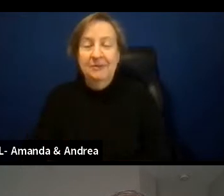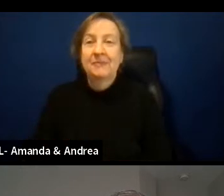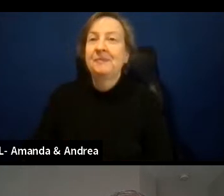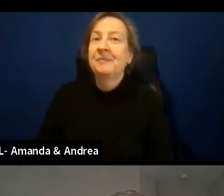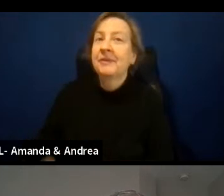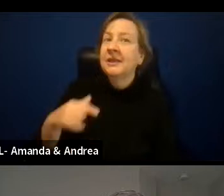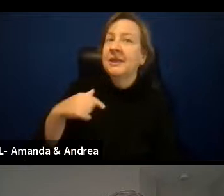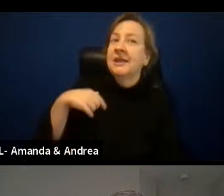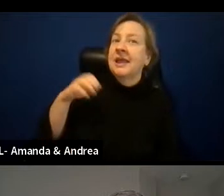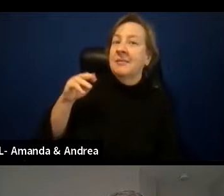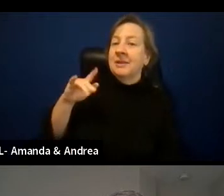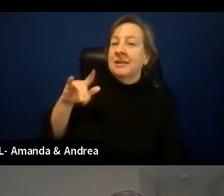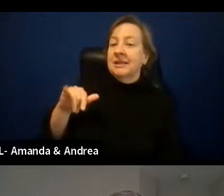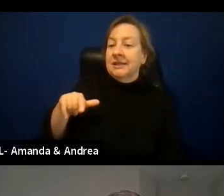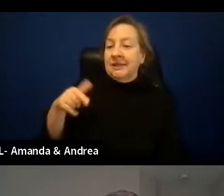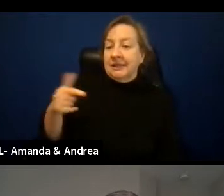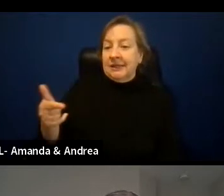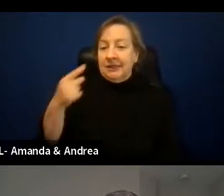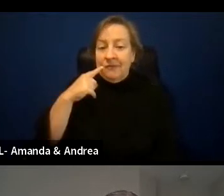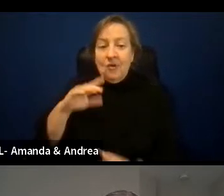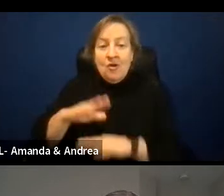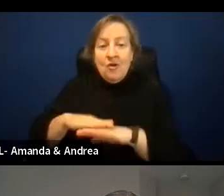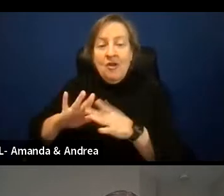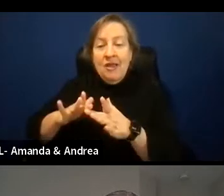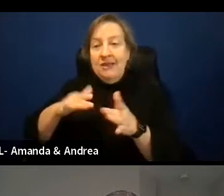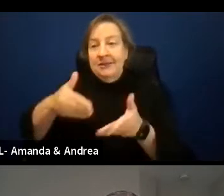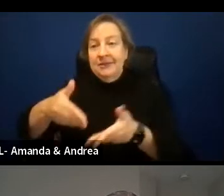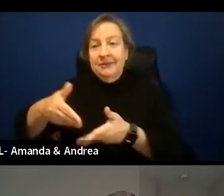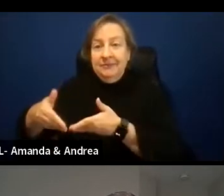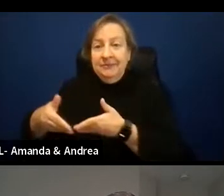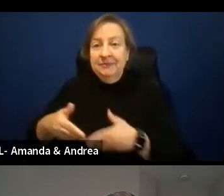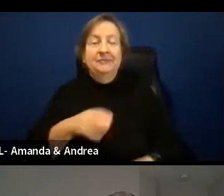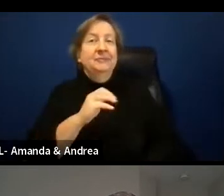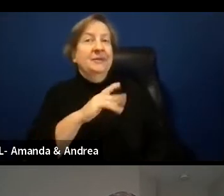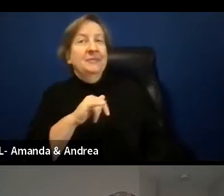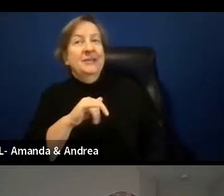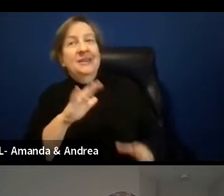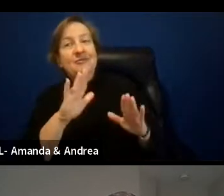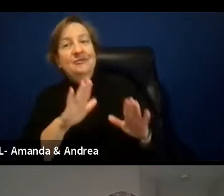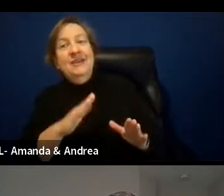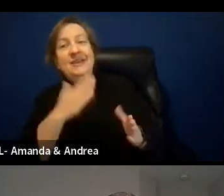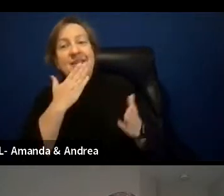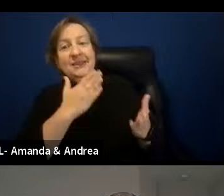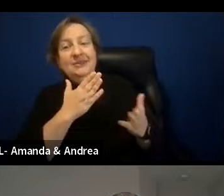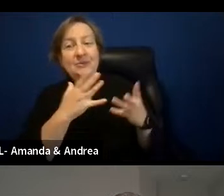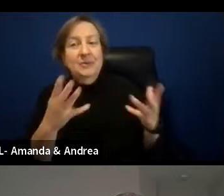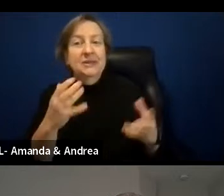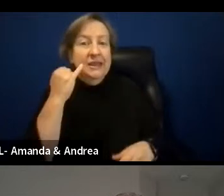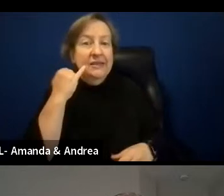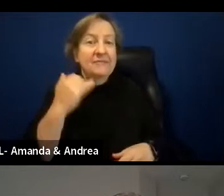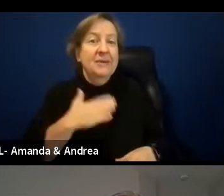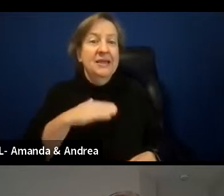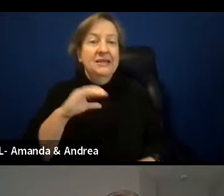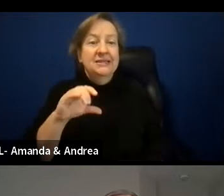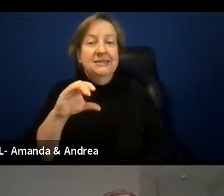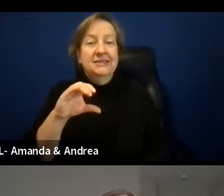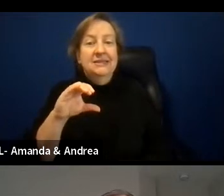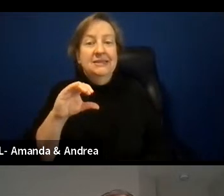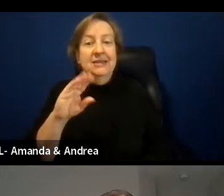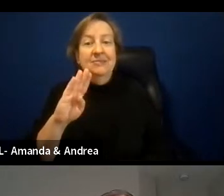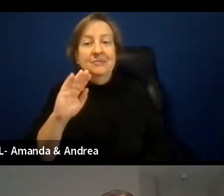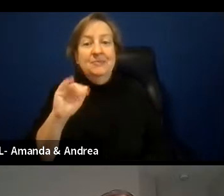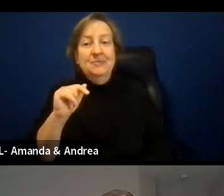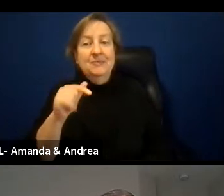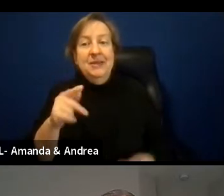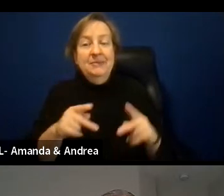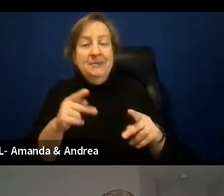Emily, we'll turn it over to you for our virtual introductions. Great, thanks so much. And if I could get my CBAG members here virtually